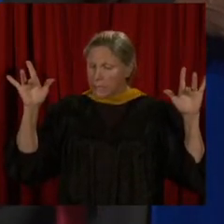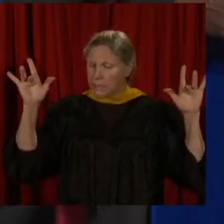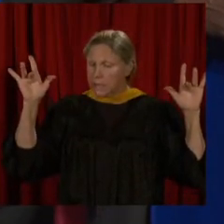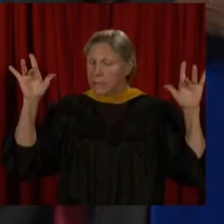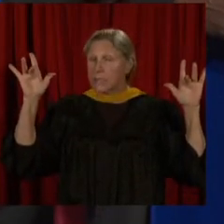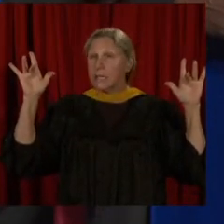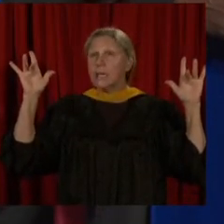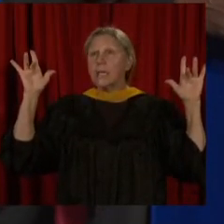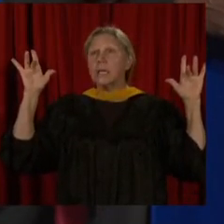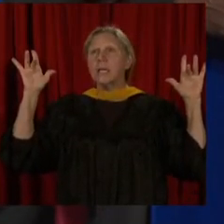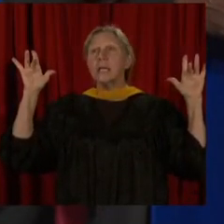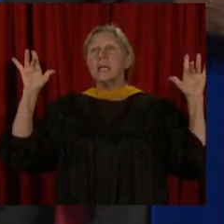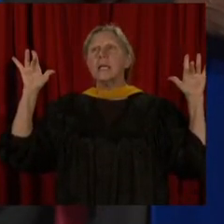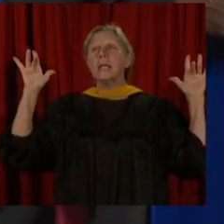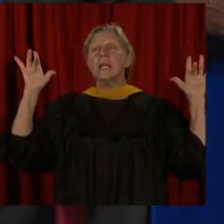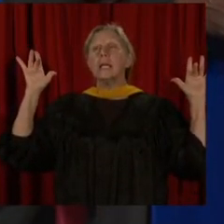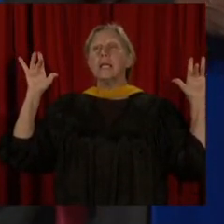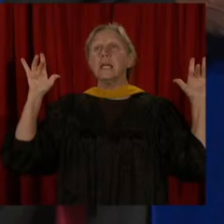Ning